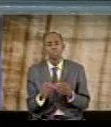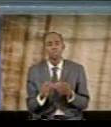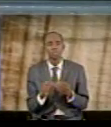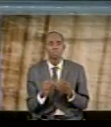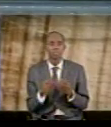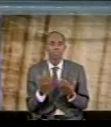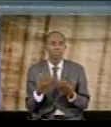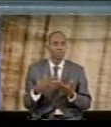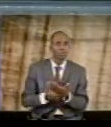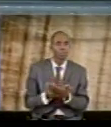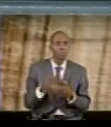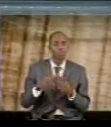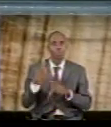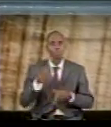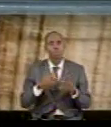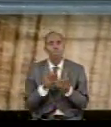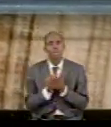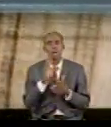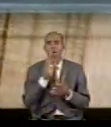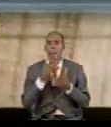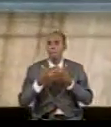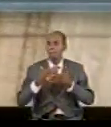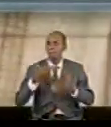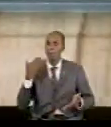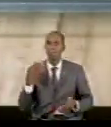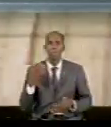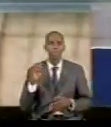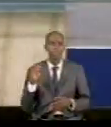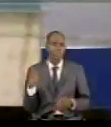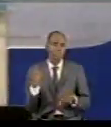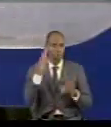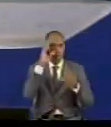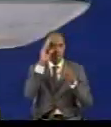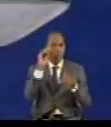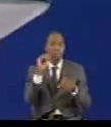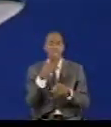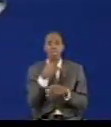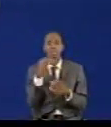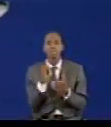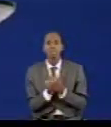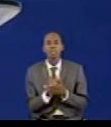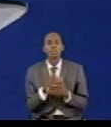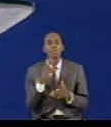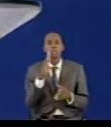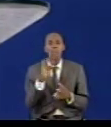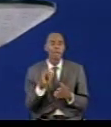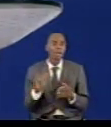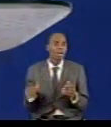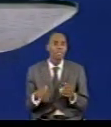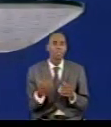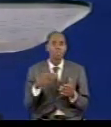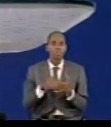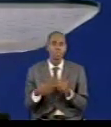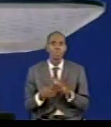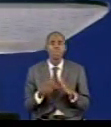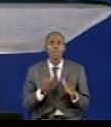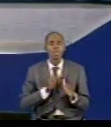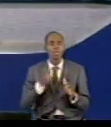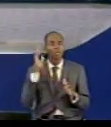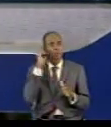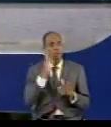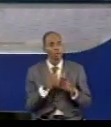been before him. He says, lest by any means I should run, or had